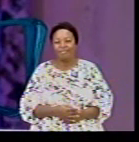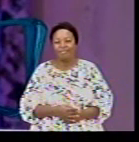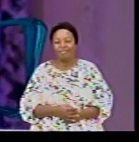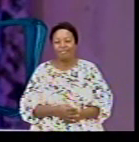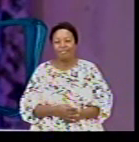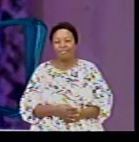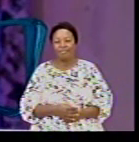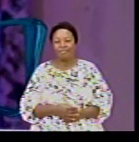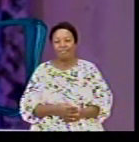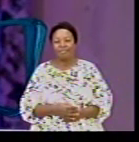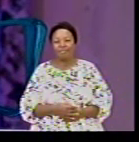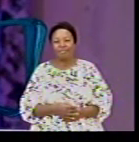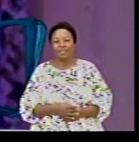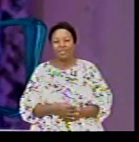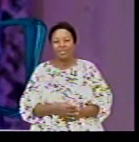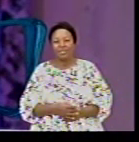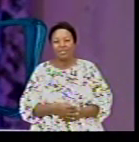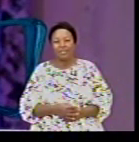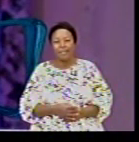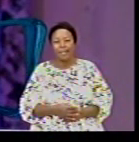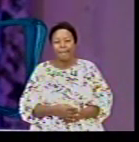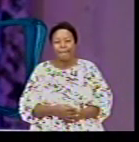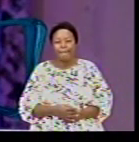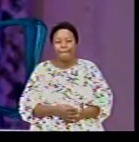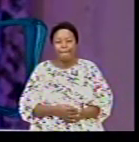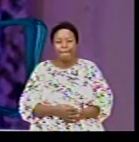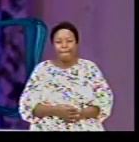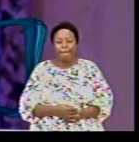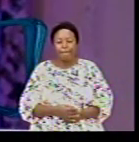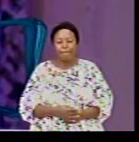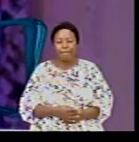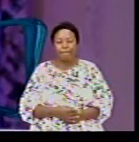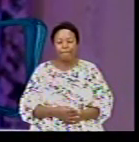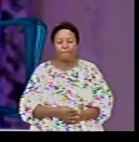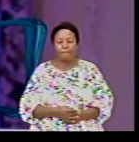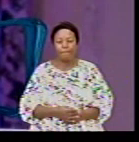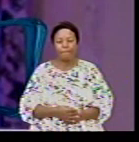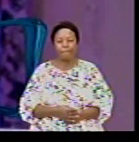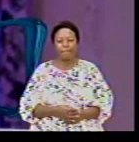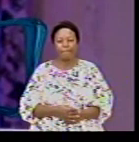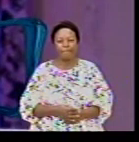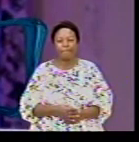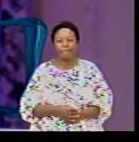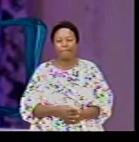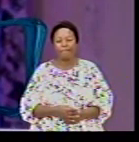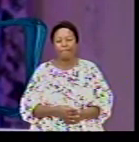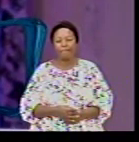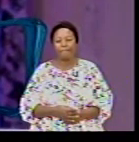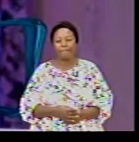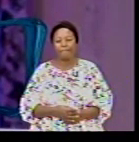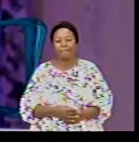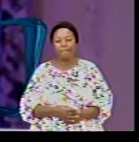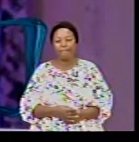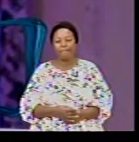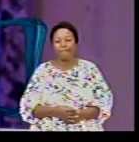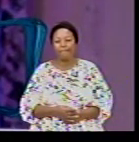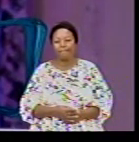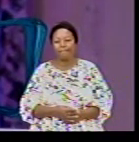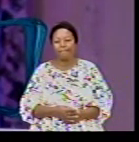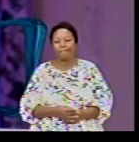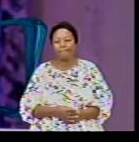Counselors, let's move around to the far back, extreme left